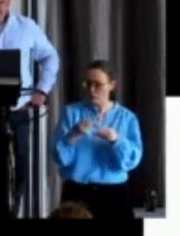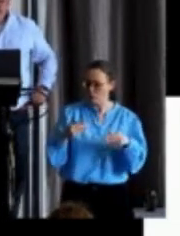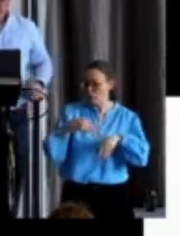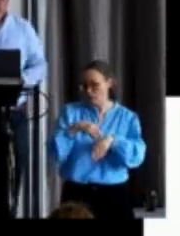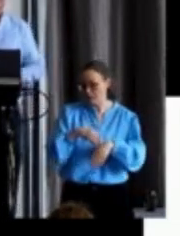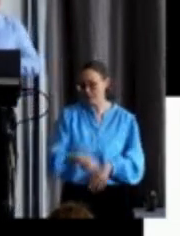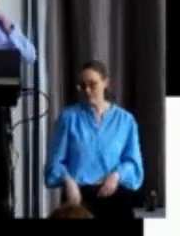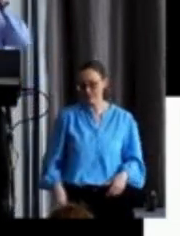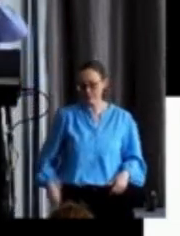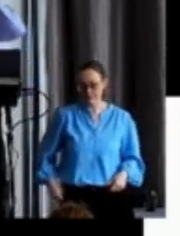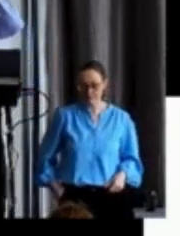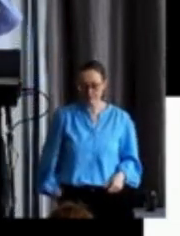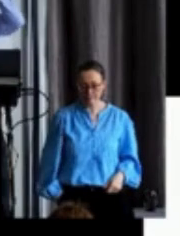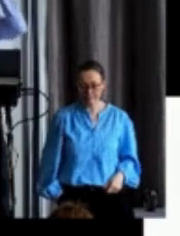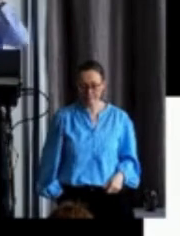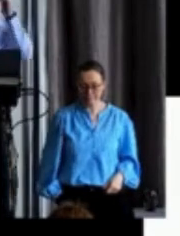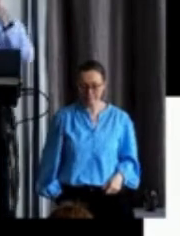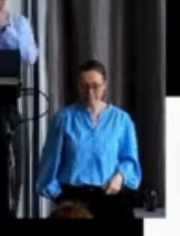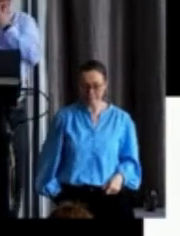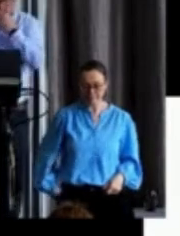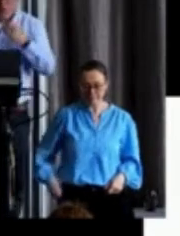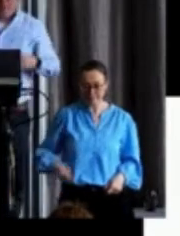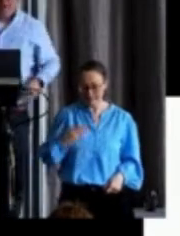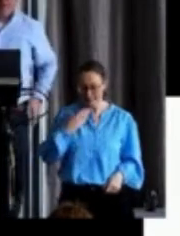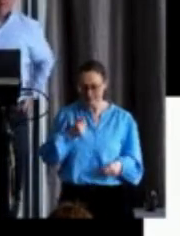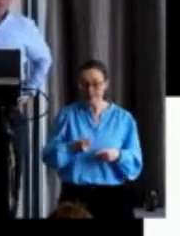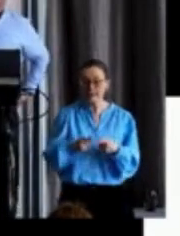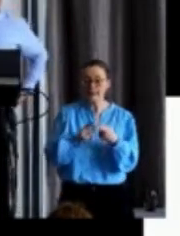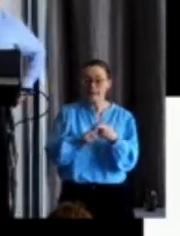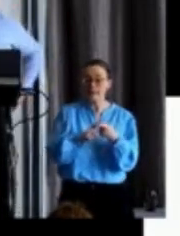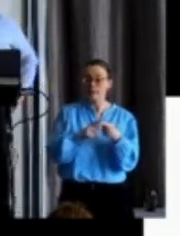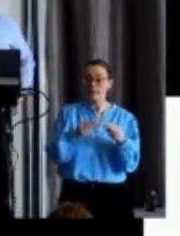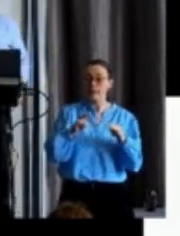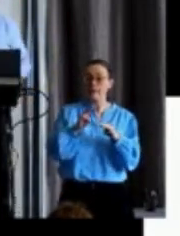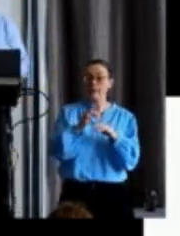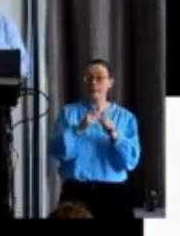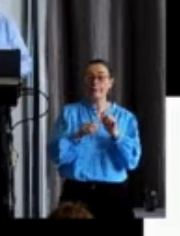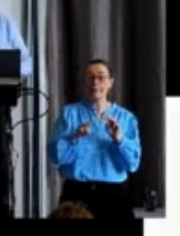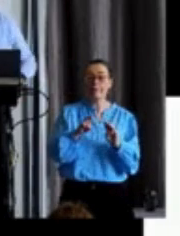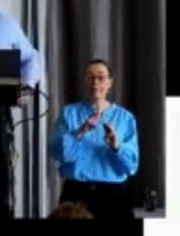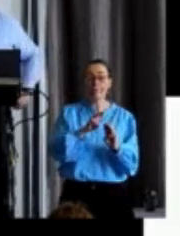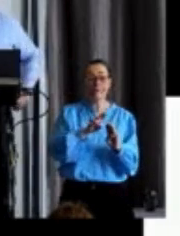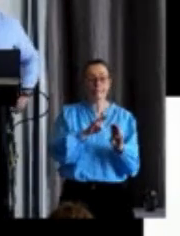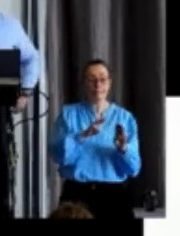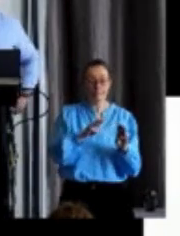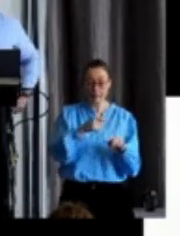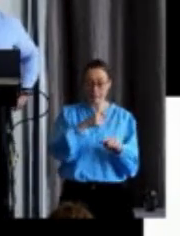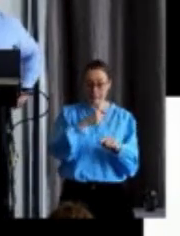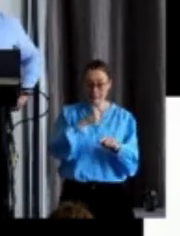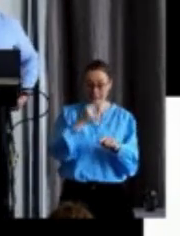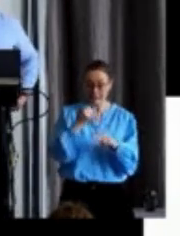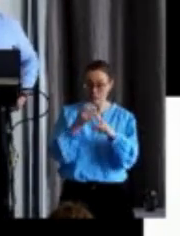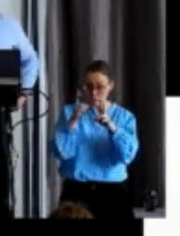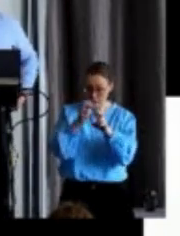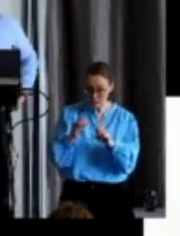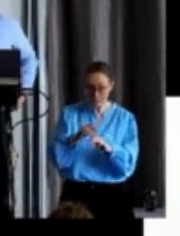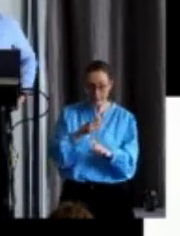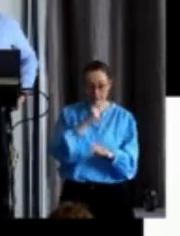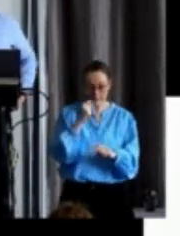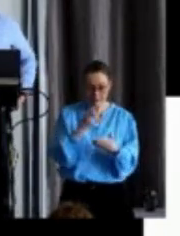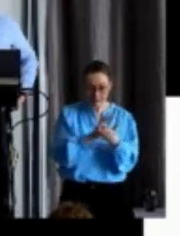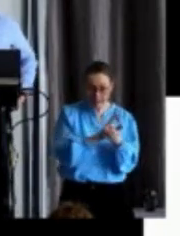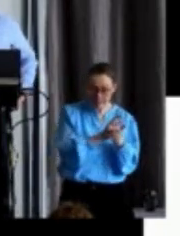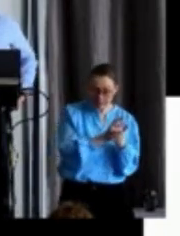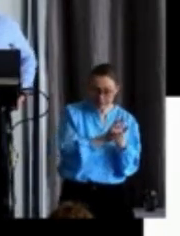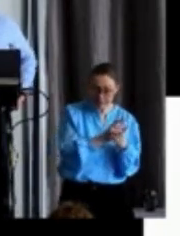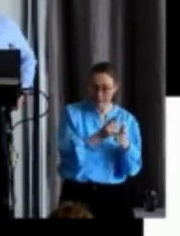experiencing. And I suppose what people went on to say in the research is that epilepsy and the individual